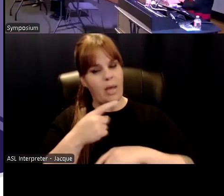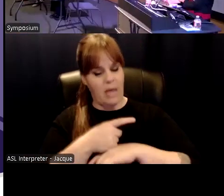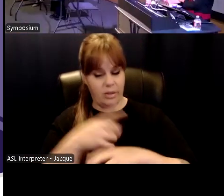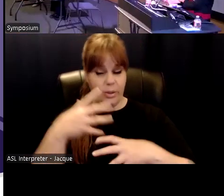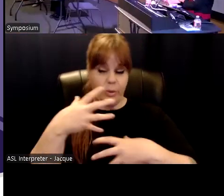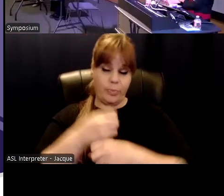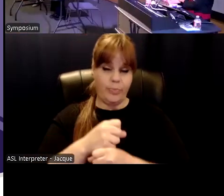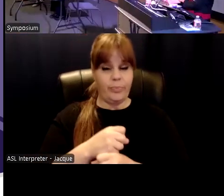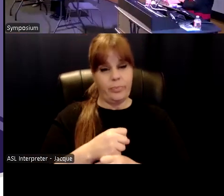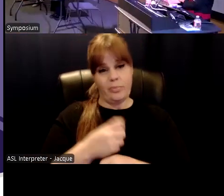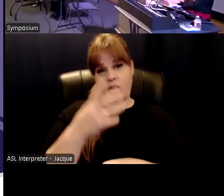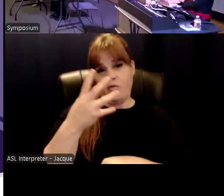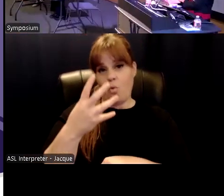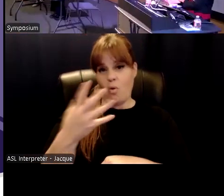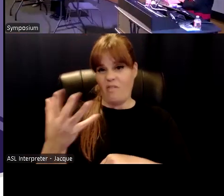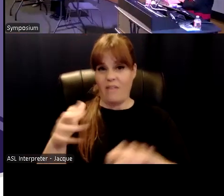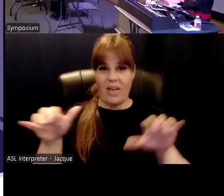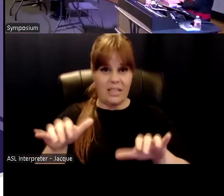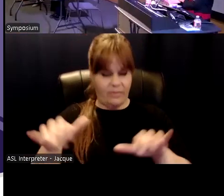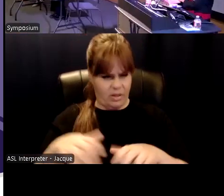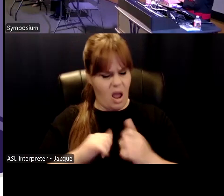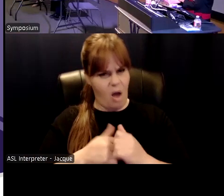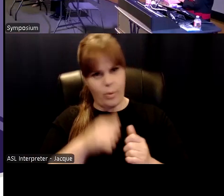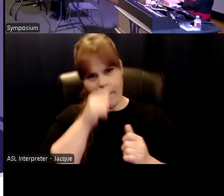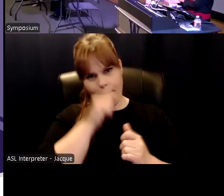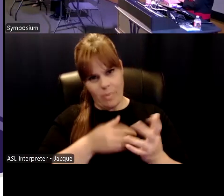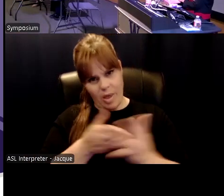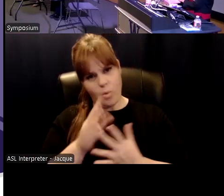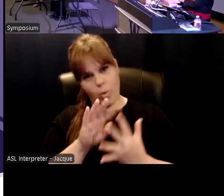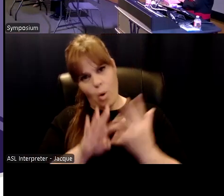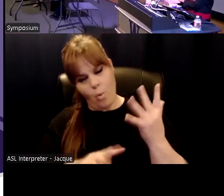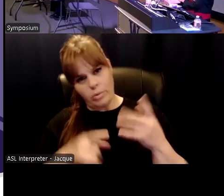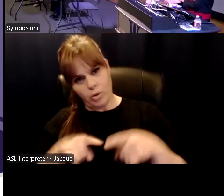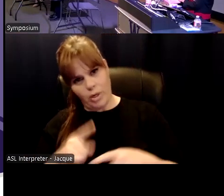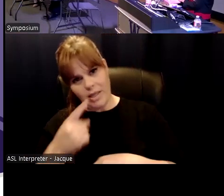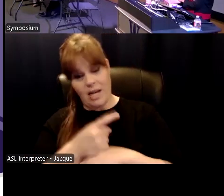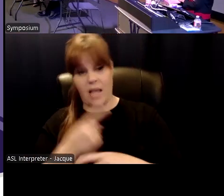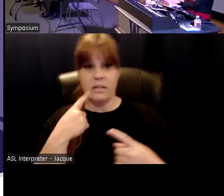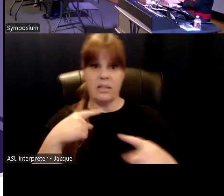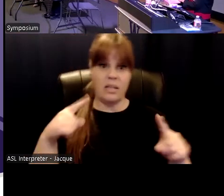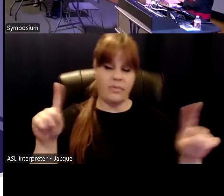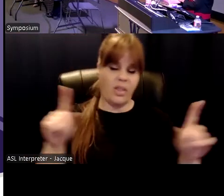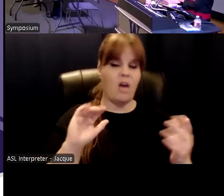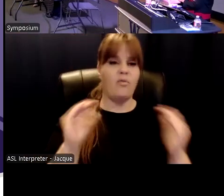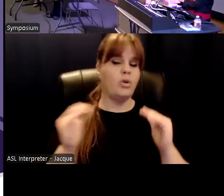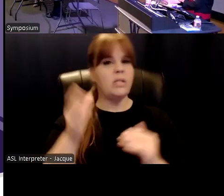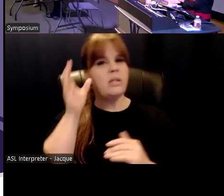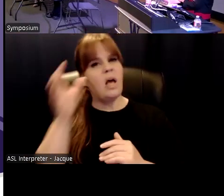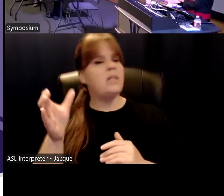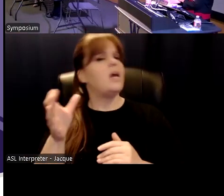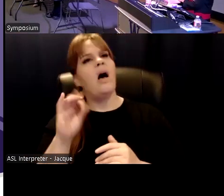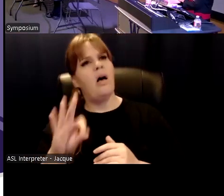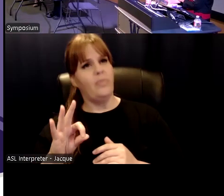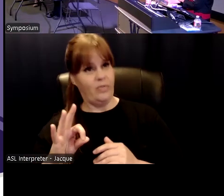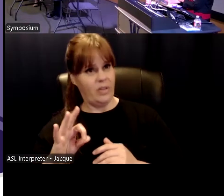4 or 5 activities. How can I get through those in the day successfully versus the idea of, is there a